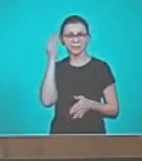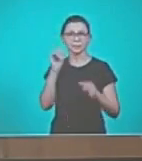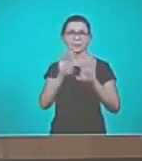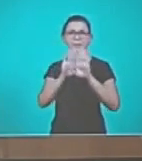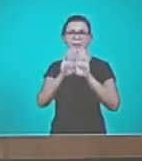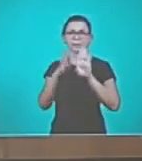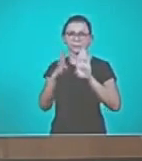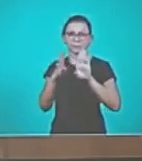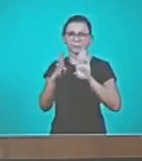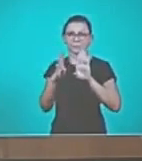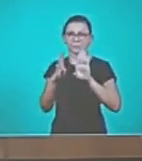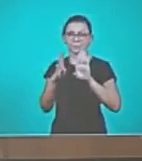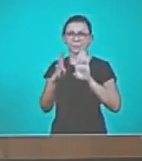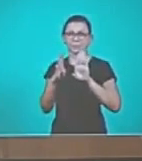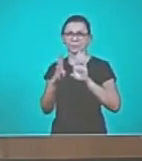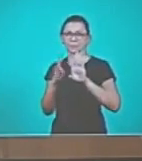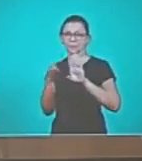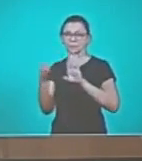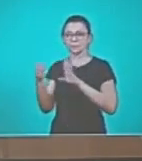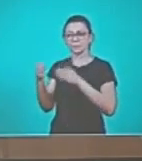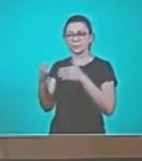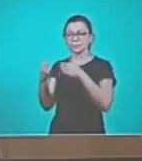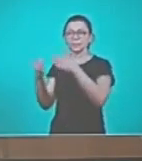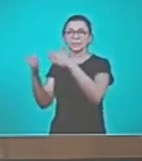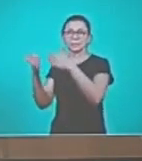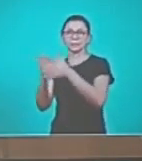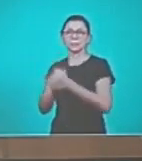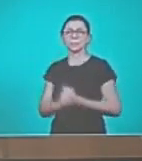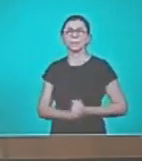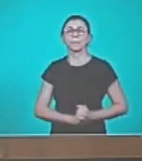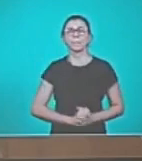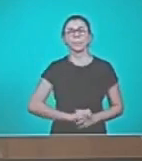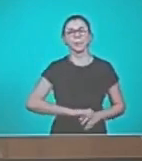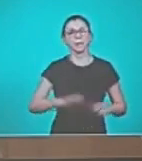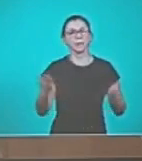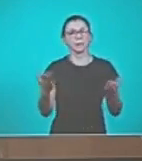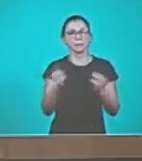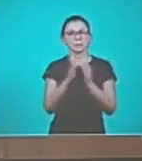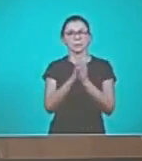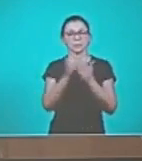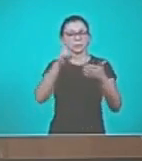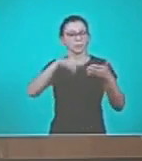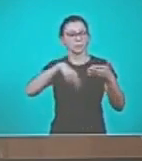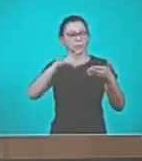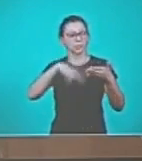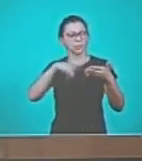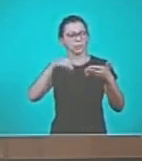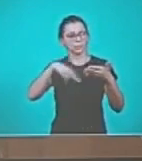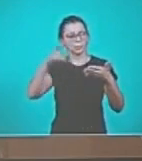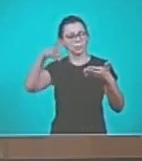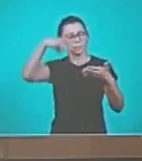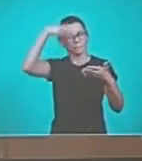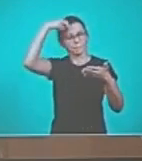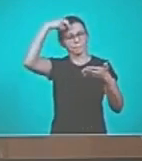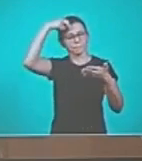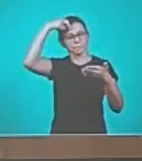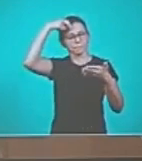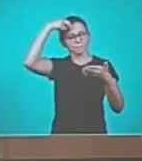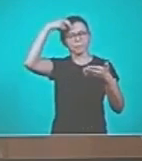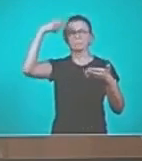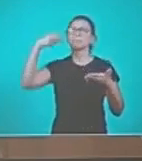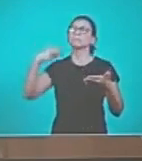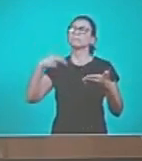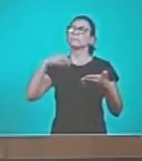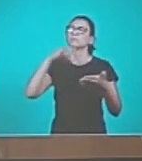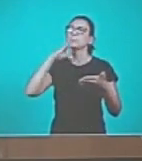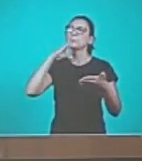door, which is beyond the Word. It is not the letter. The letter is here. The letter is the door. You know, okay, so now you